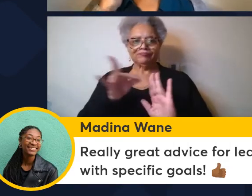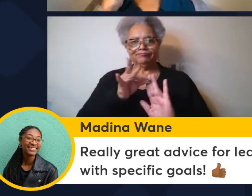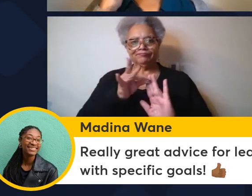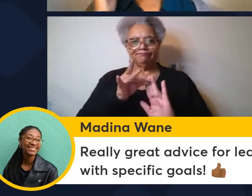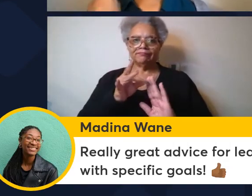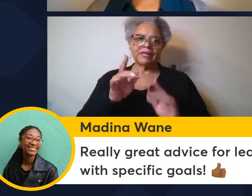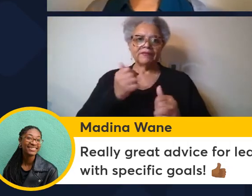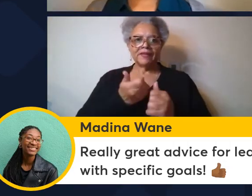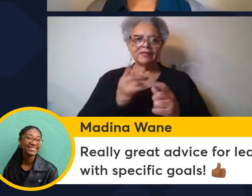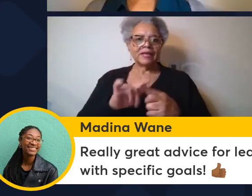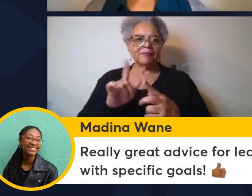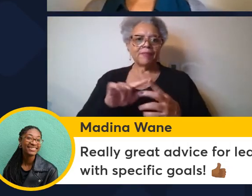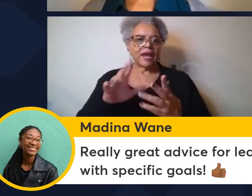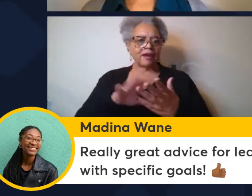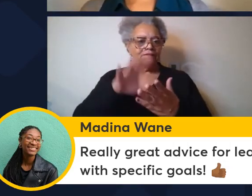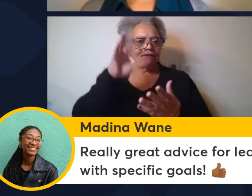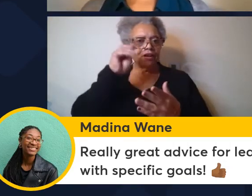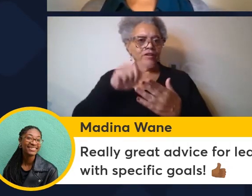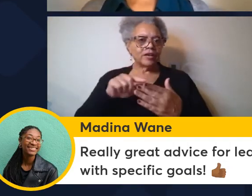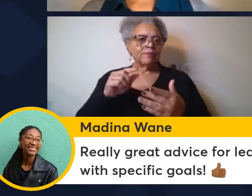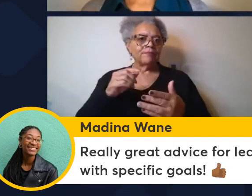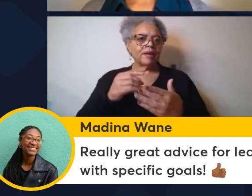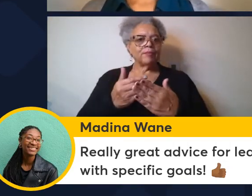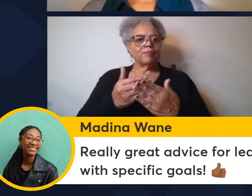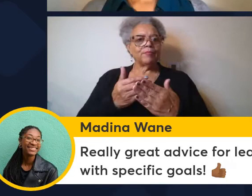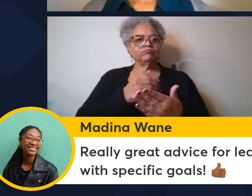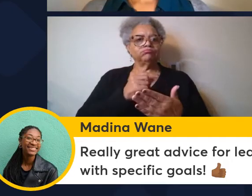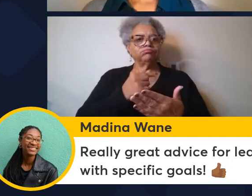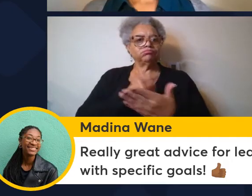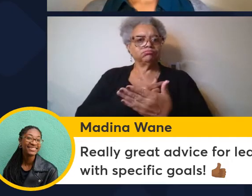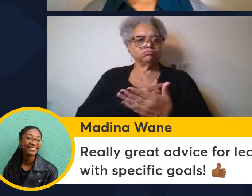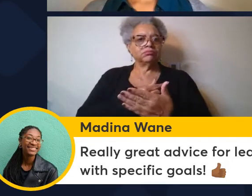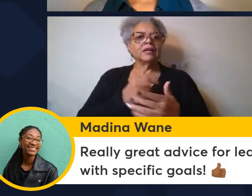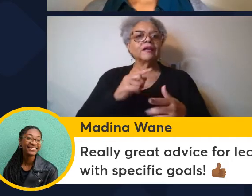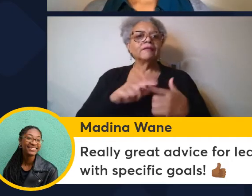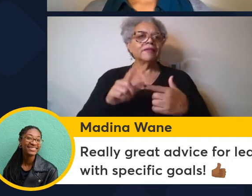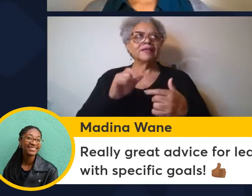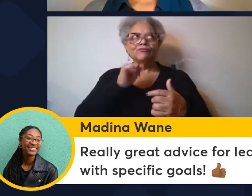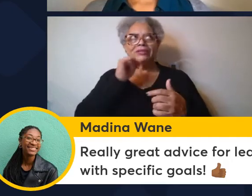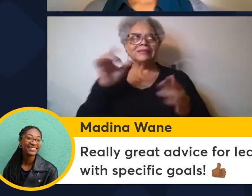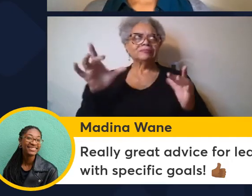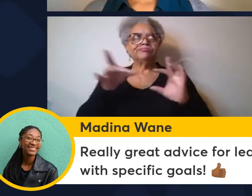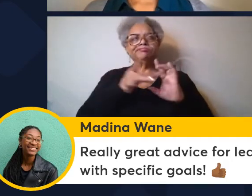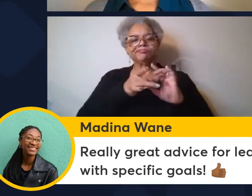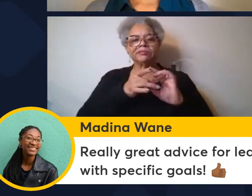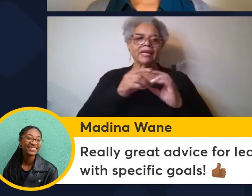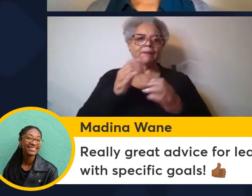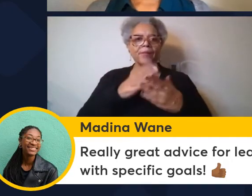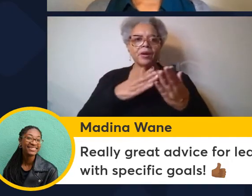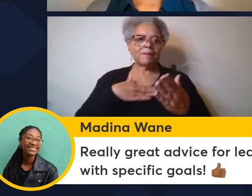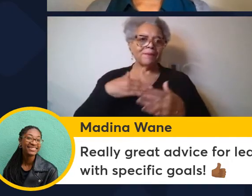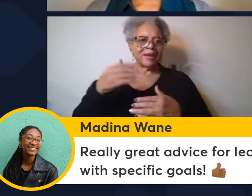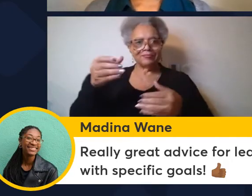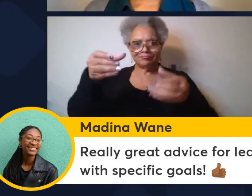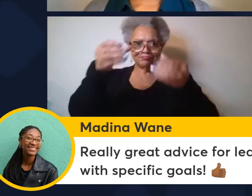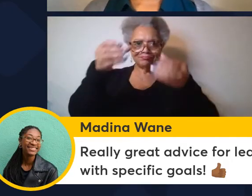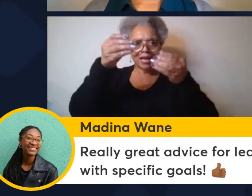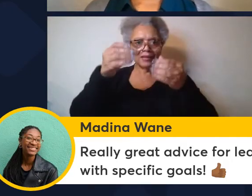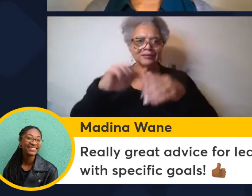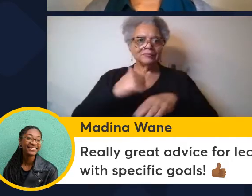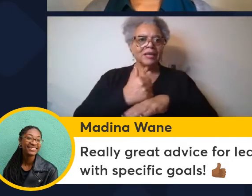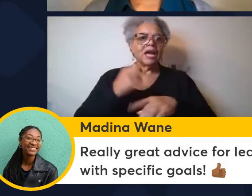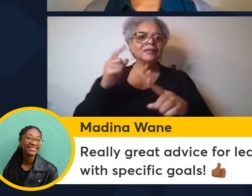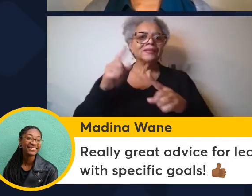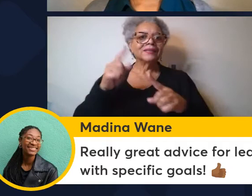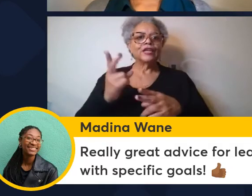I may have learned in my coursework, it didn't feel like they really gelled, where it was like part of my knowledge base until I had to use them in a